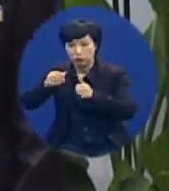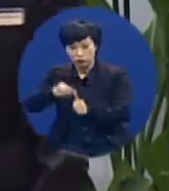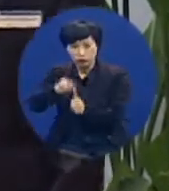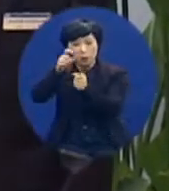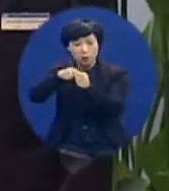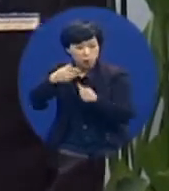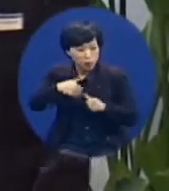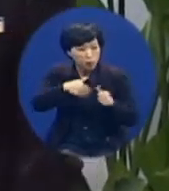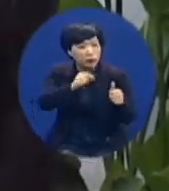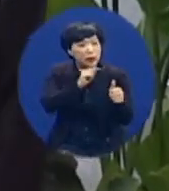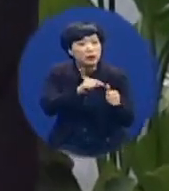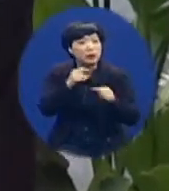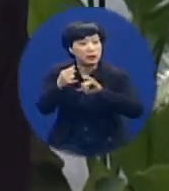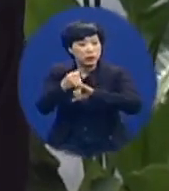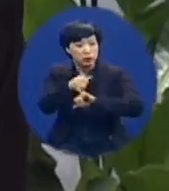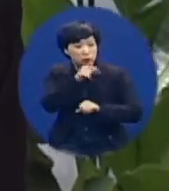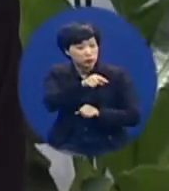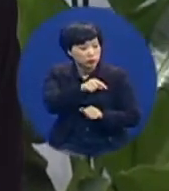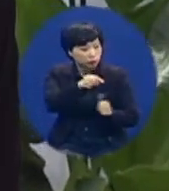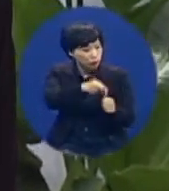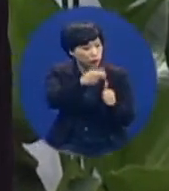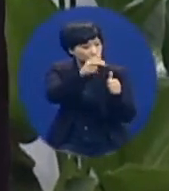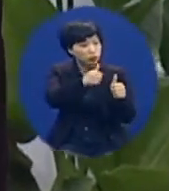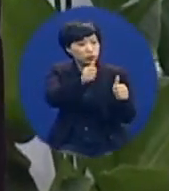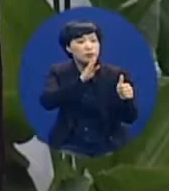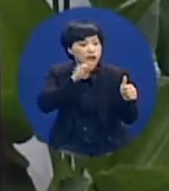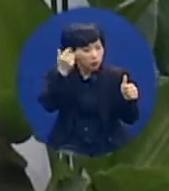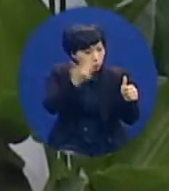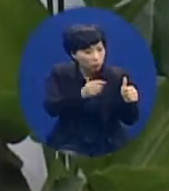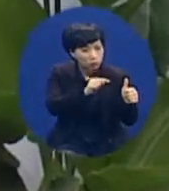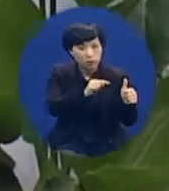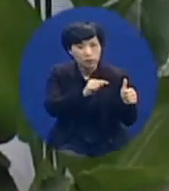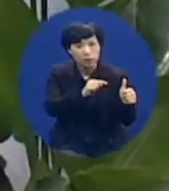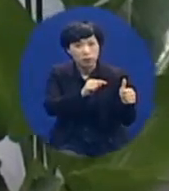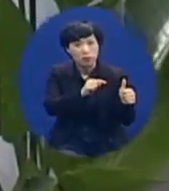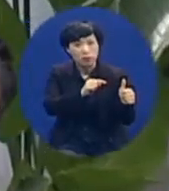promised to send to save Israel?"